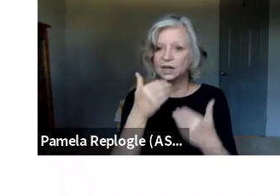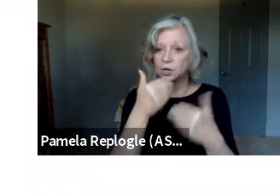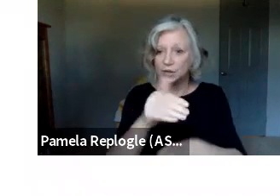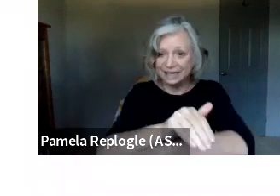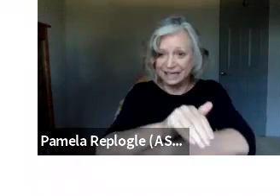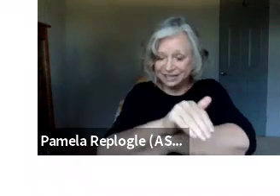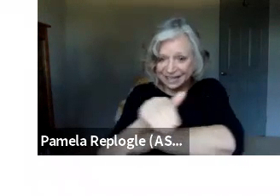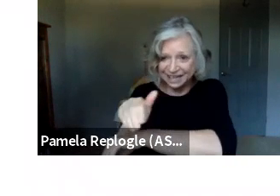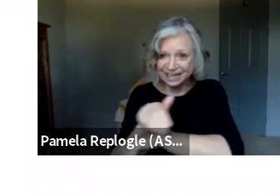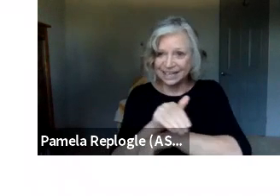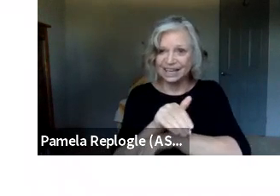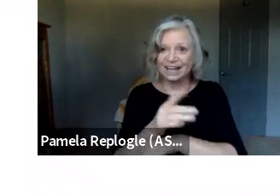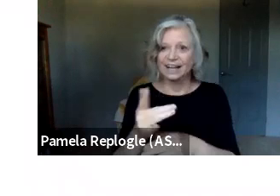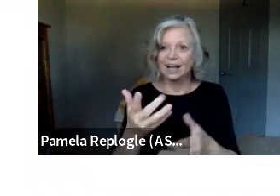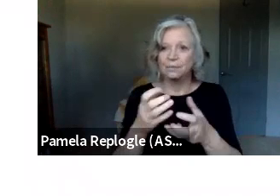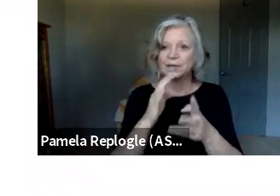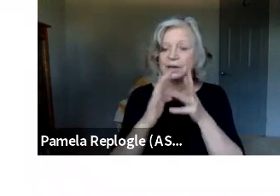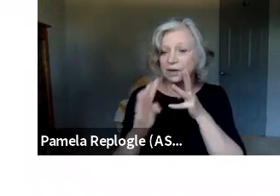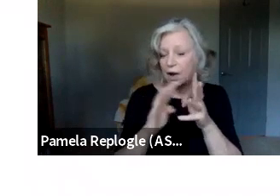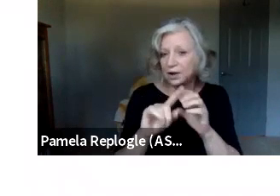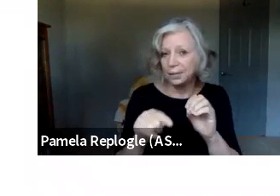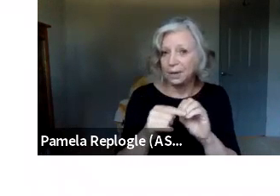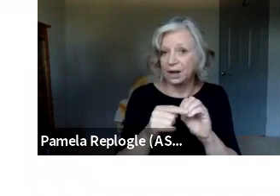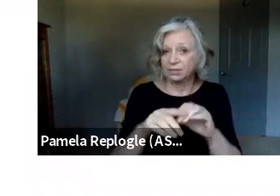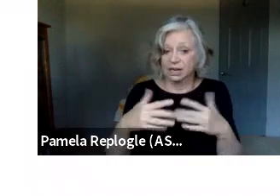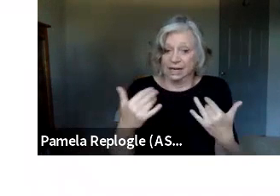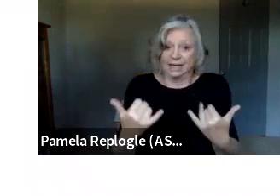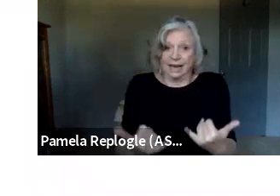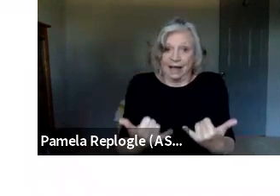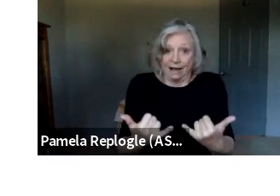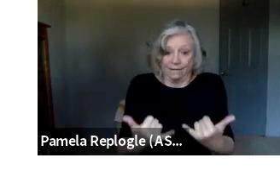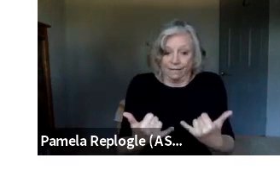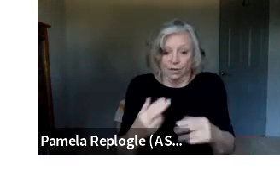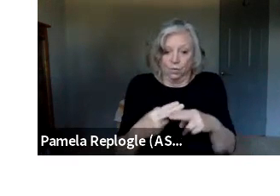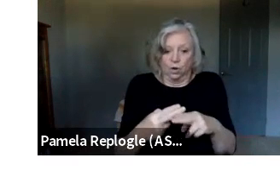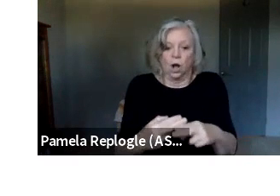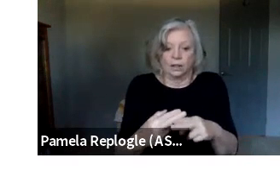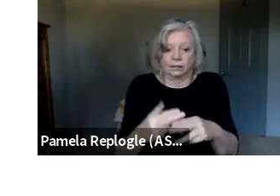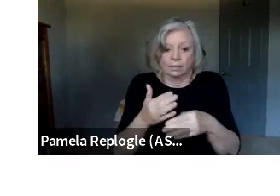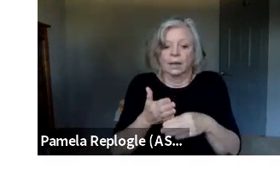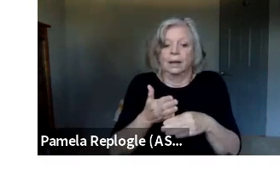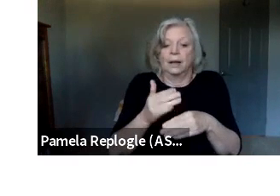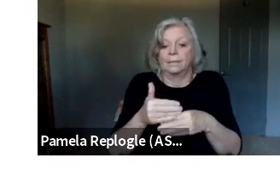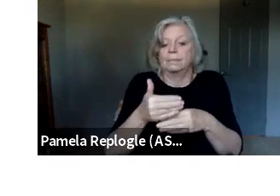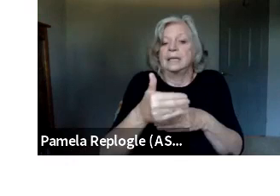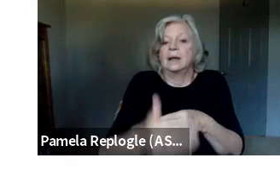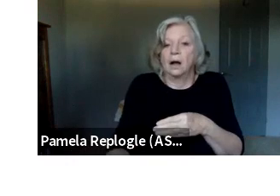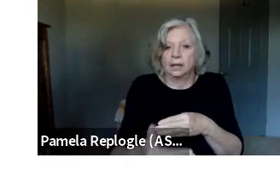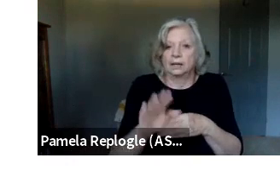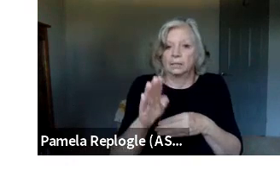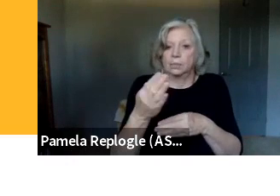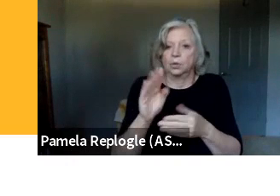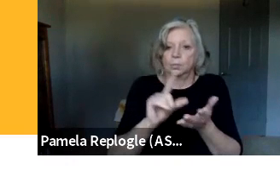So I would like to speak about where we are now, which is what we're calling Beyond the Blueprint. So if I can get the next slide.